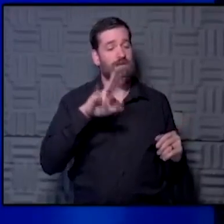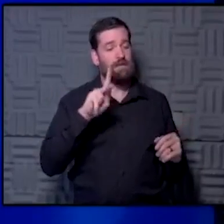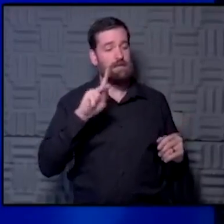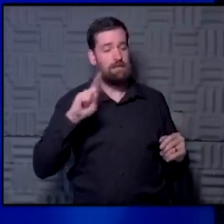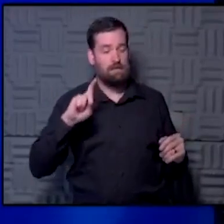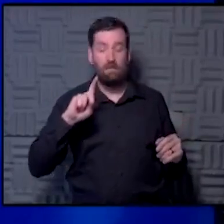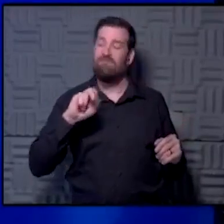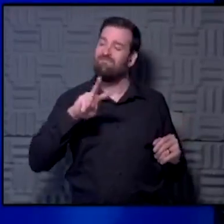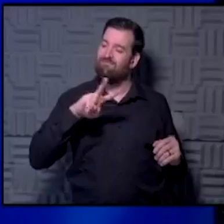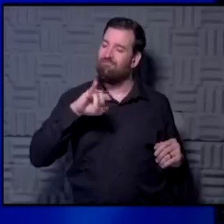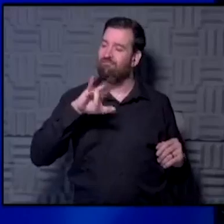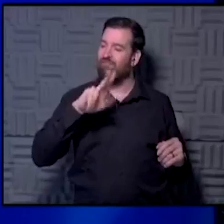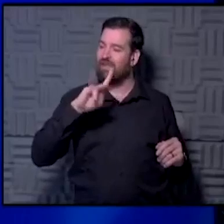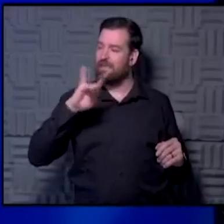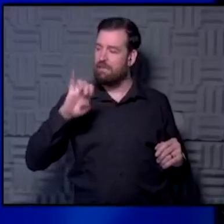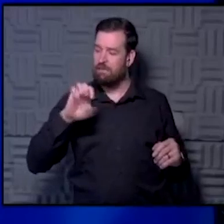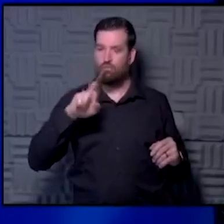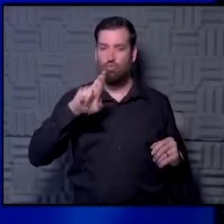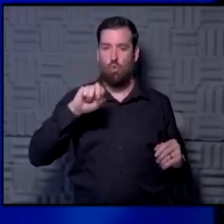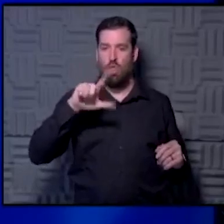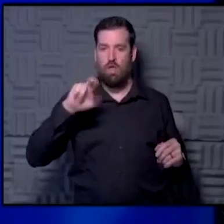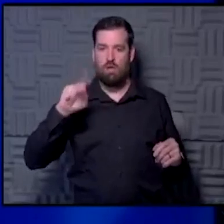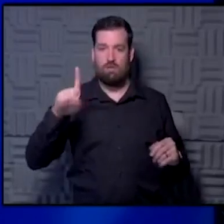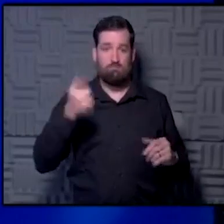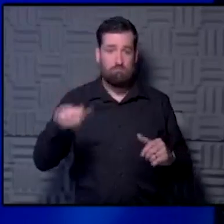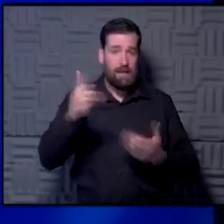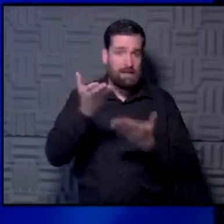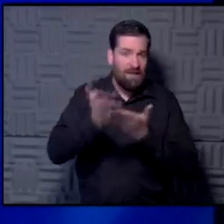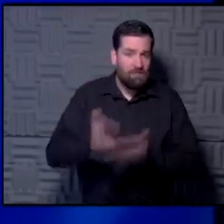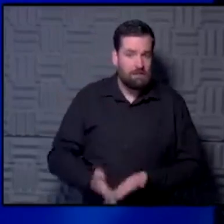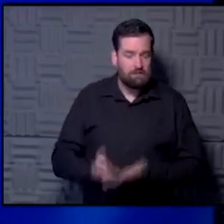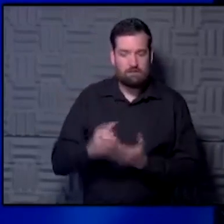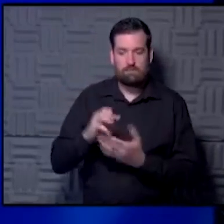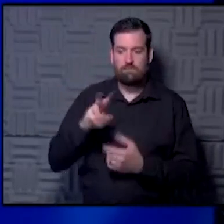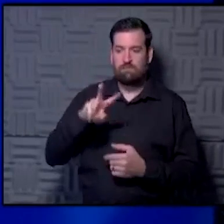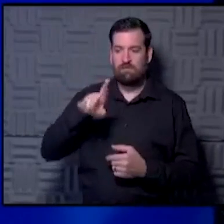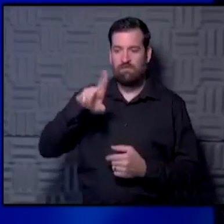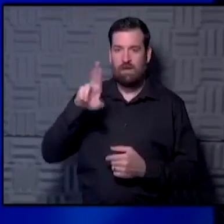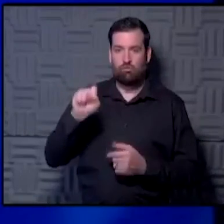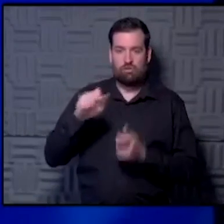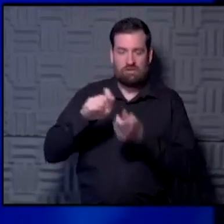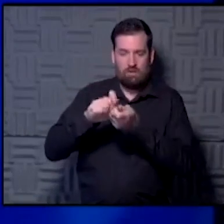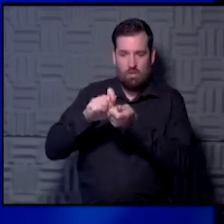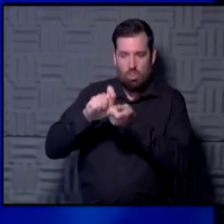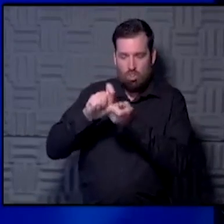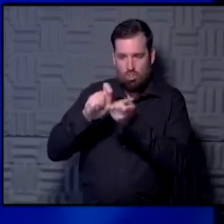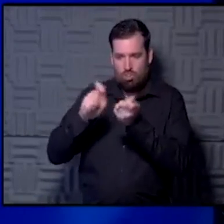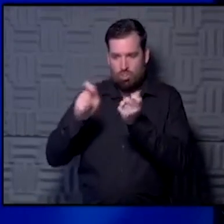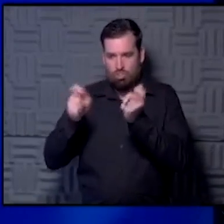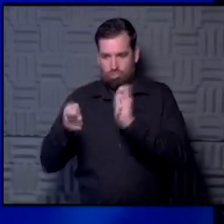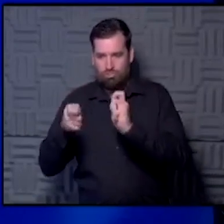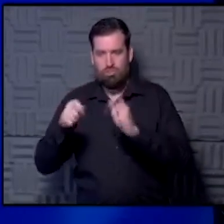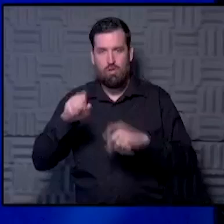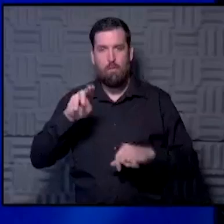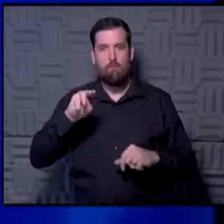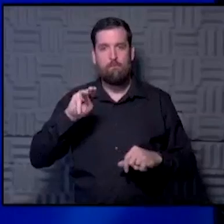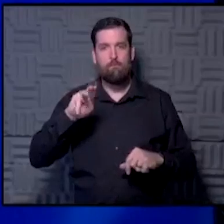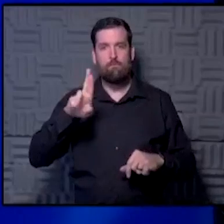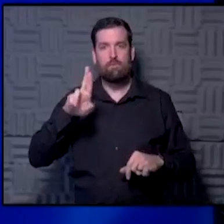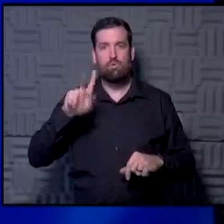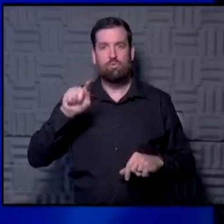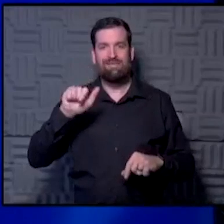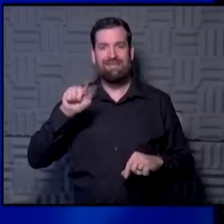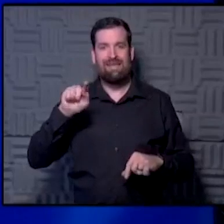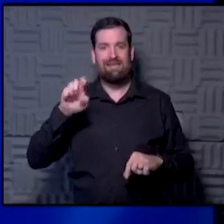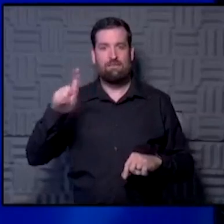of other people are asking, is there any evidence that the virus is mutating? Yeah. And then one wants to know about is it